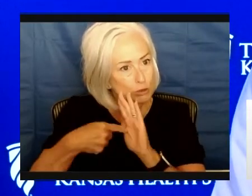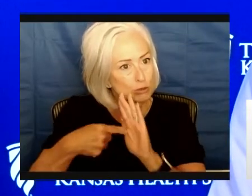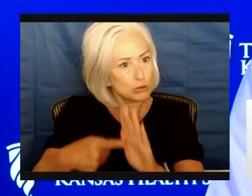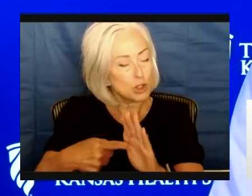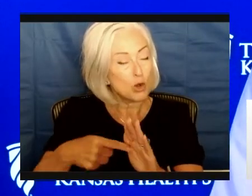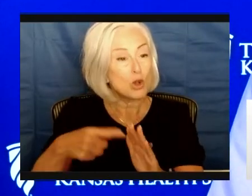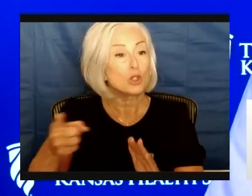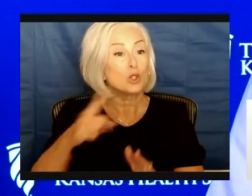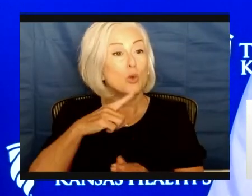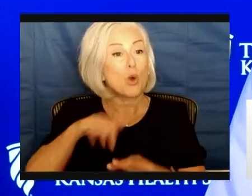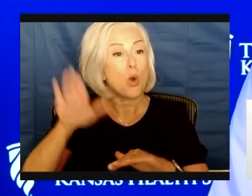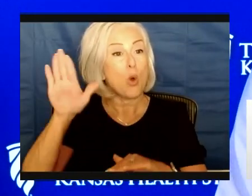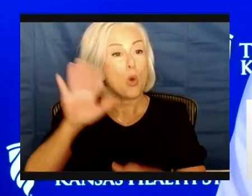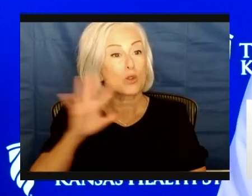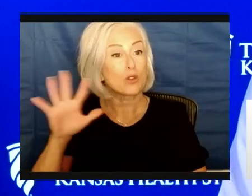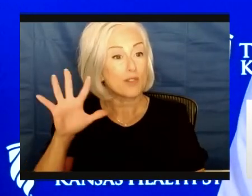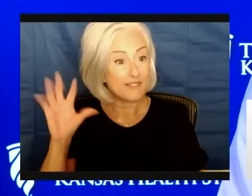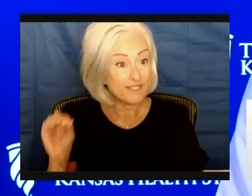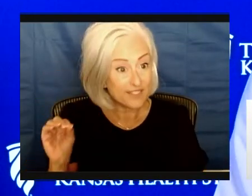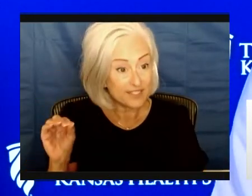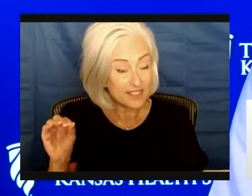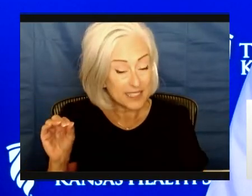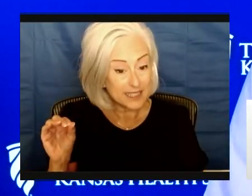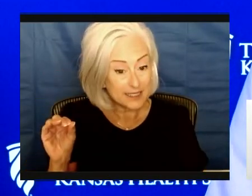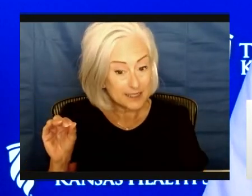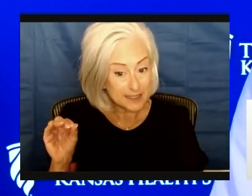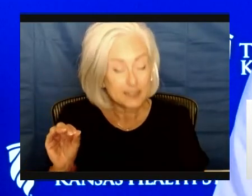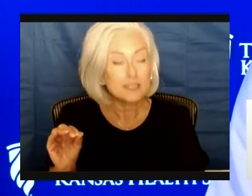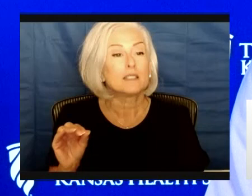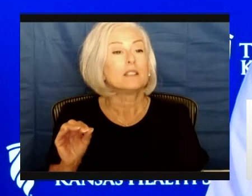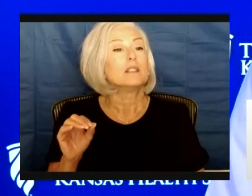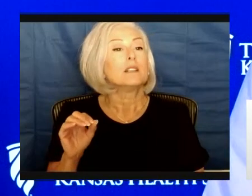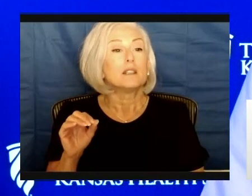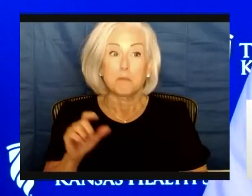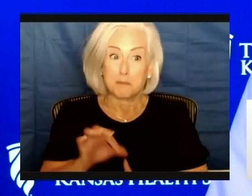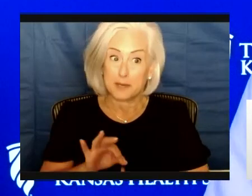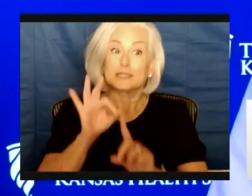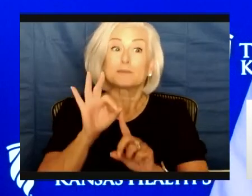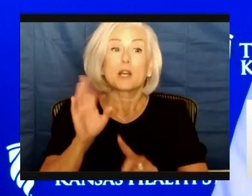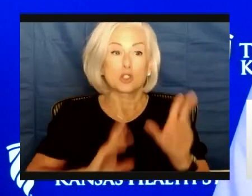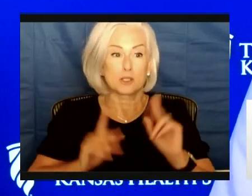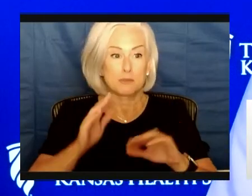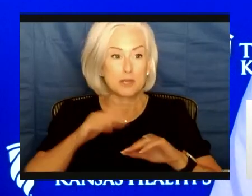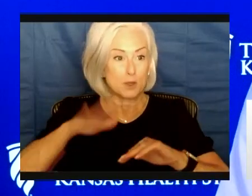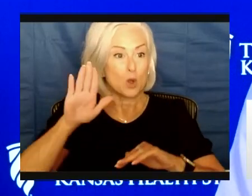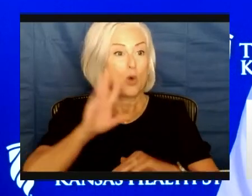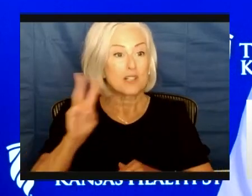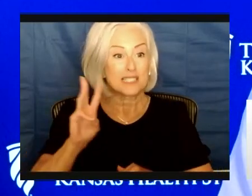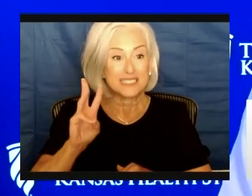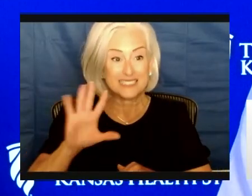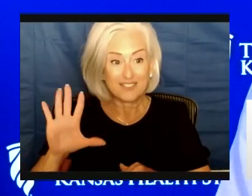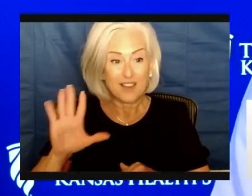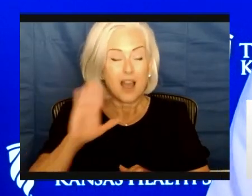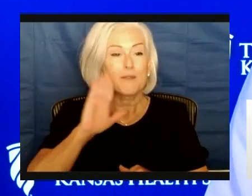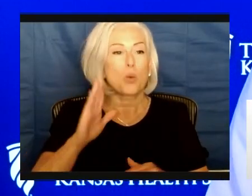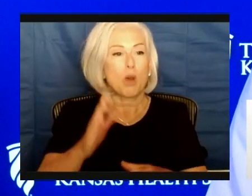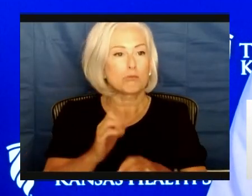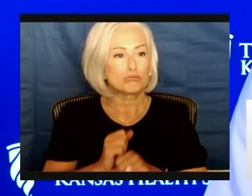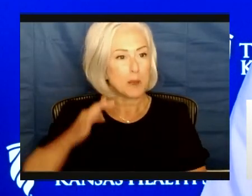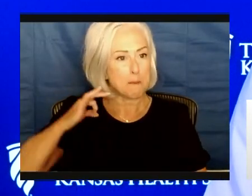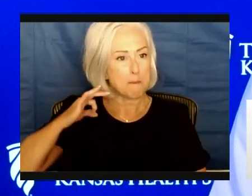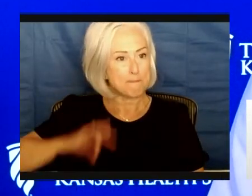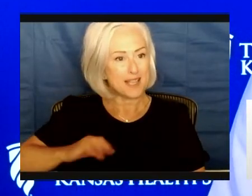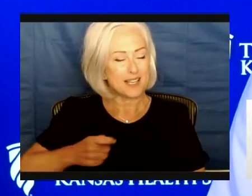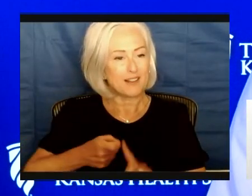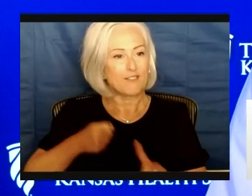and older, but it's especially those people who are, say, over 65 who really benefit the most from those additional doses. And